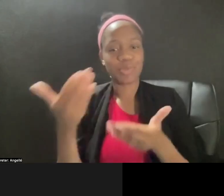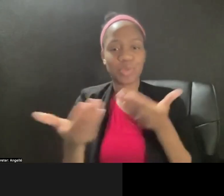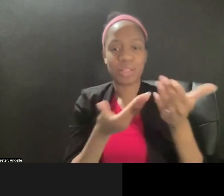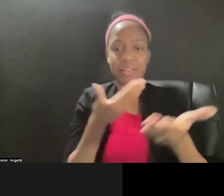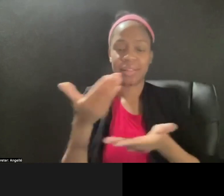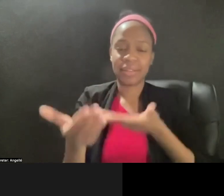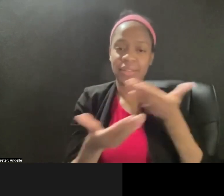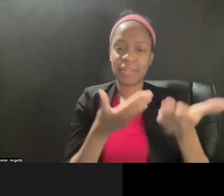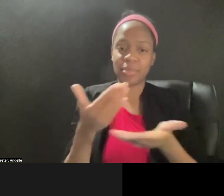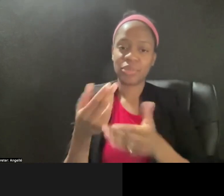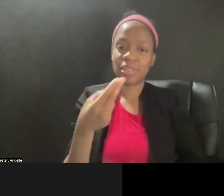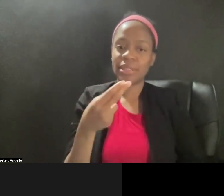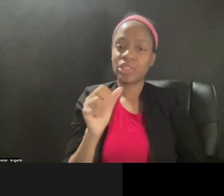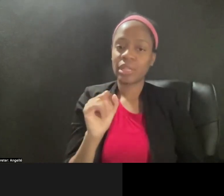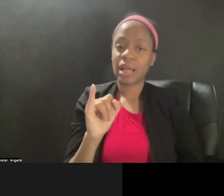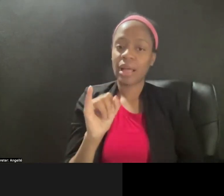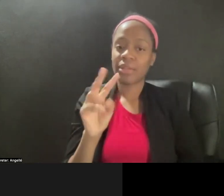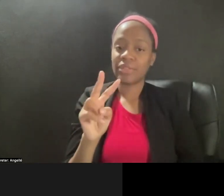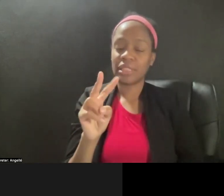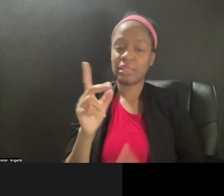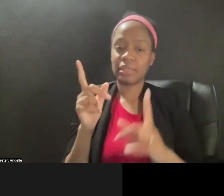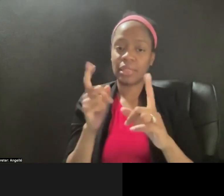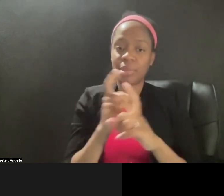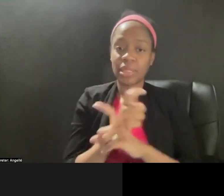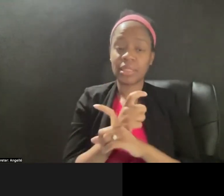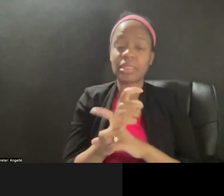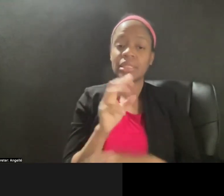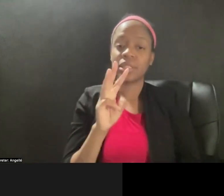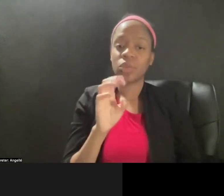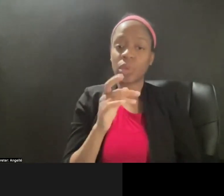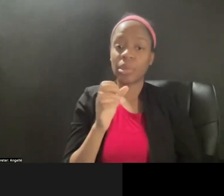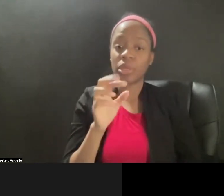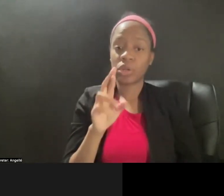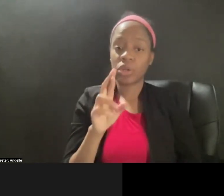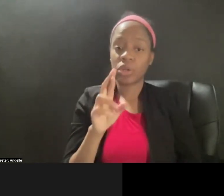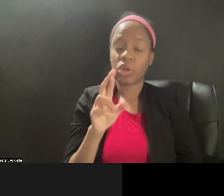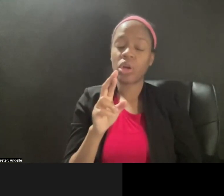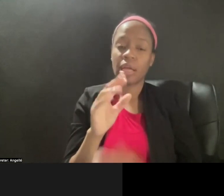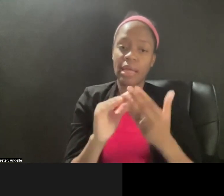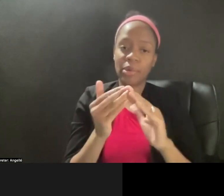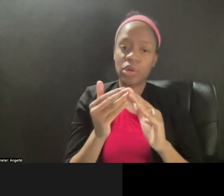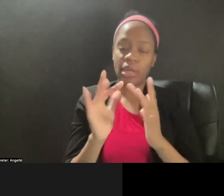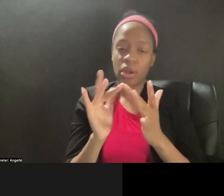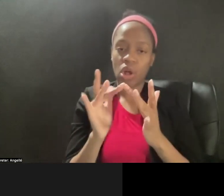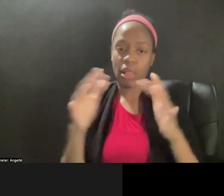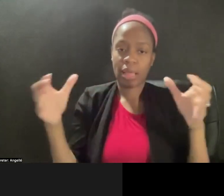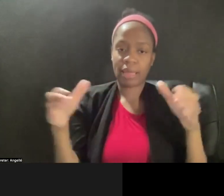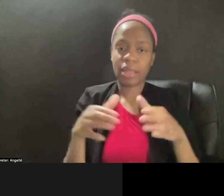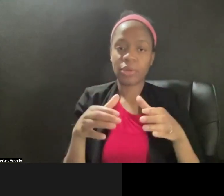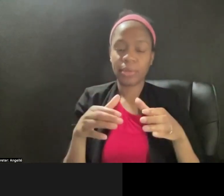Welcome to the HIV Complexities webinar and community online gathering.